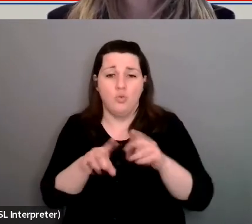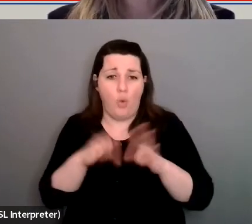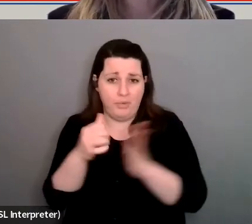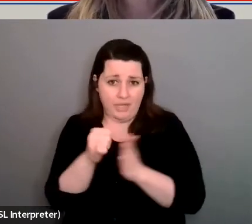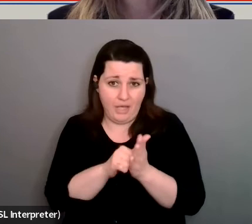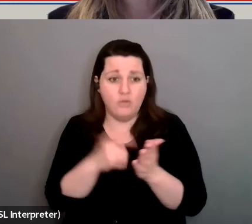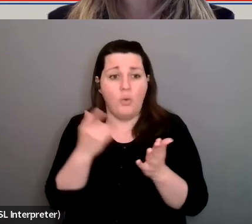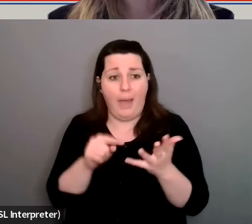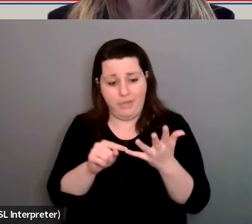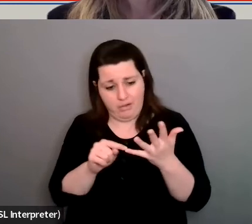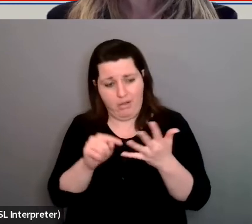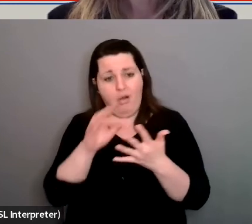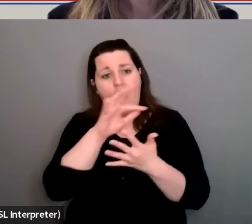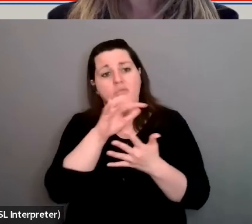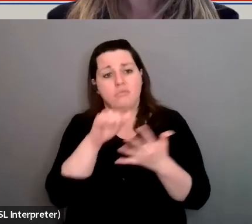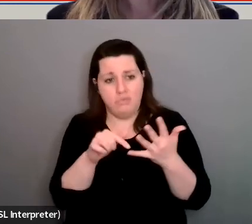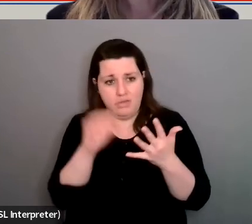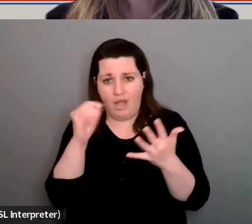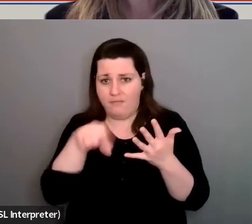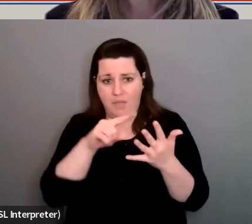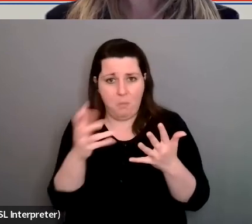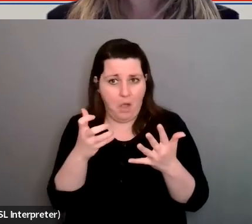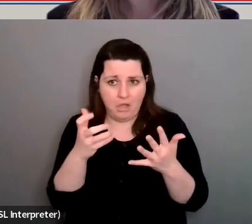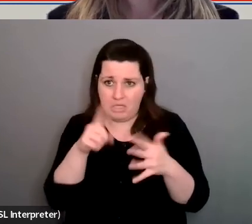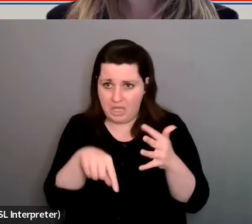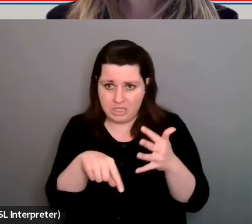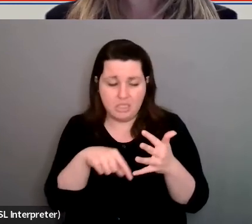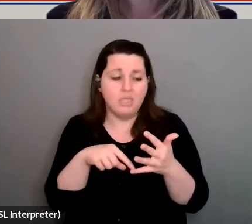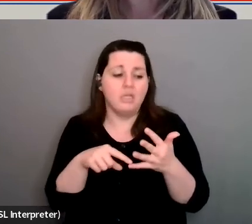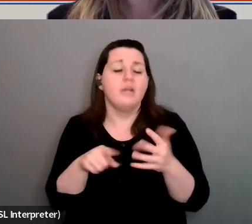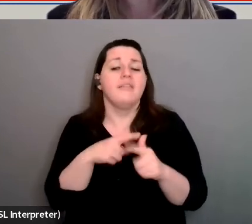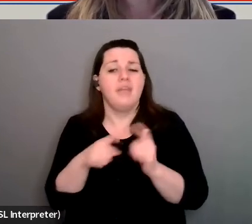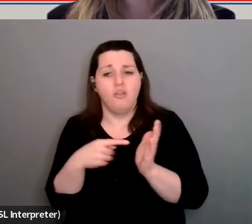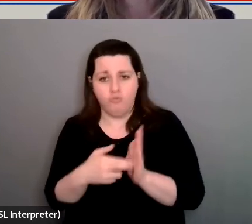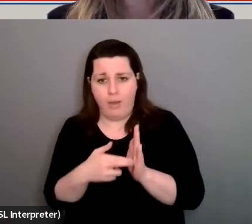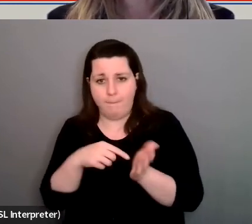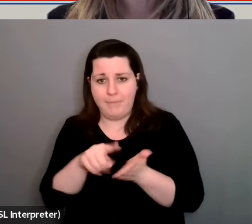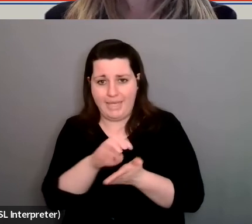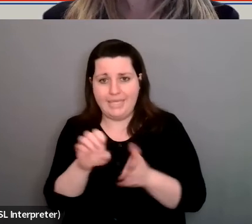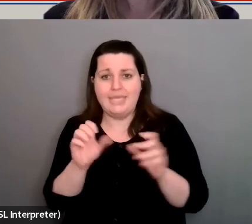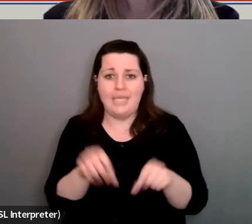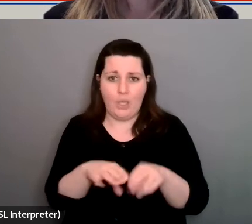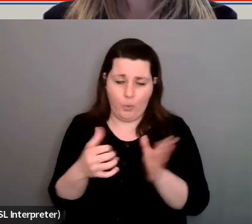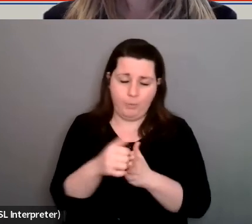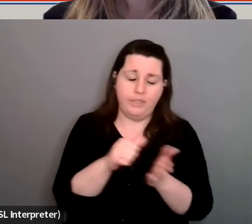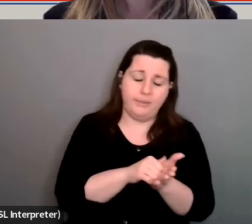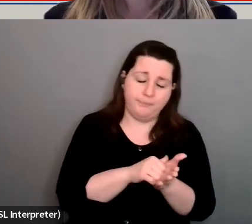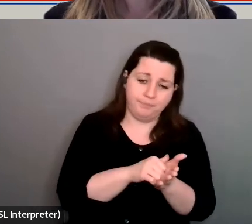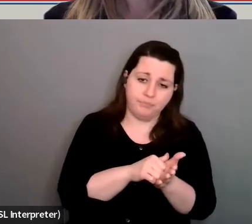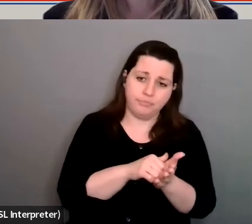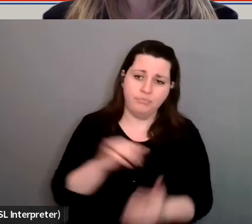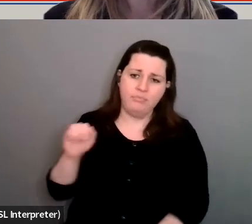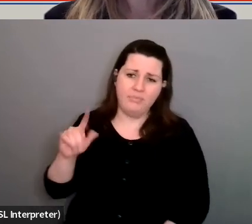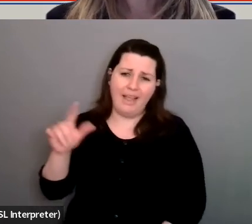you're able to certify that, then the rep payee can open the account. Alicia, I